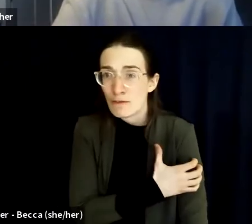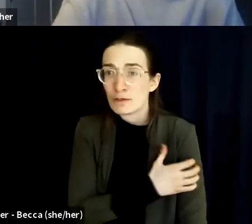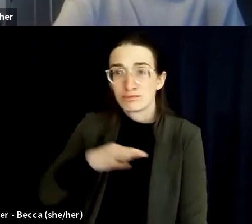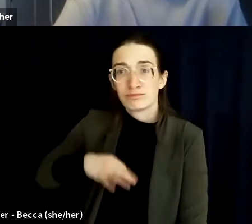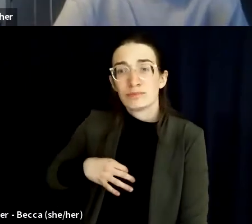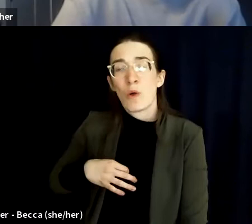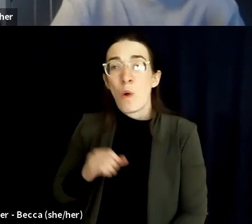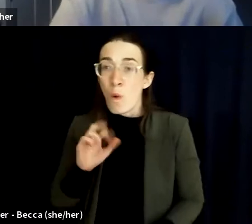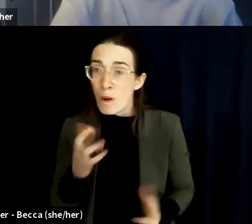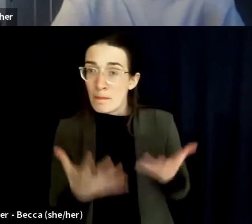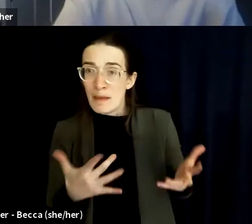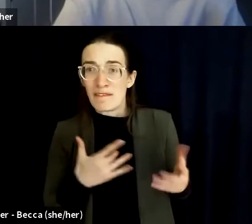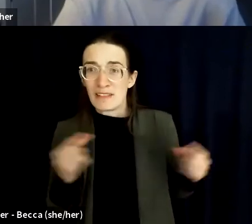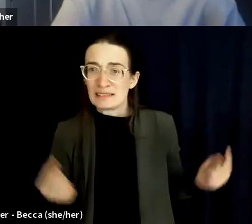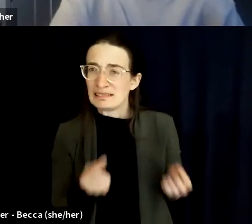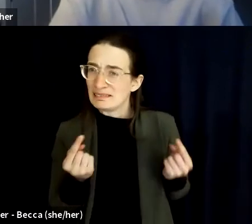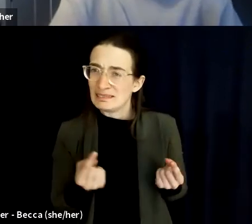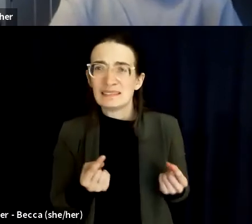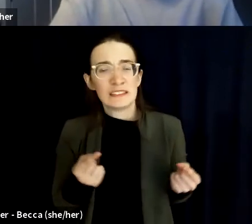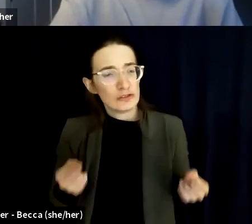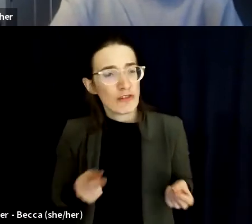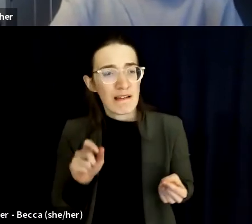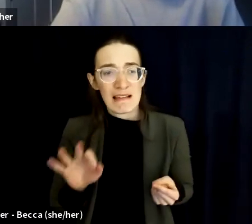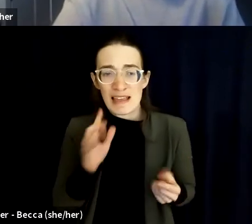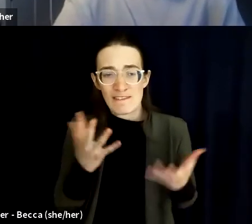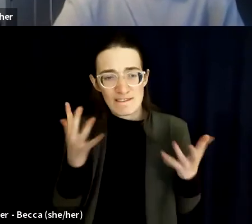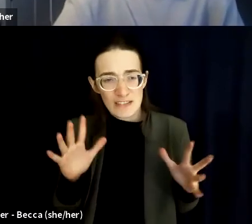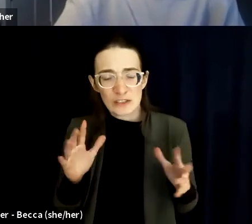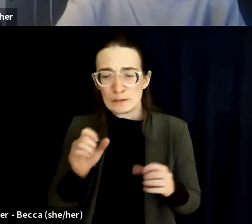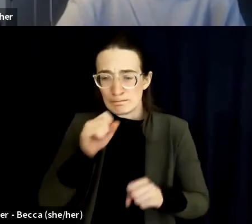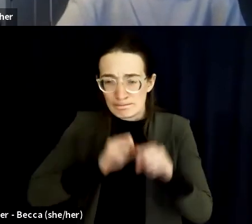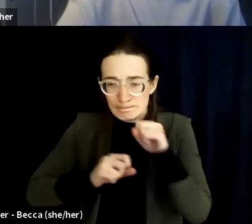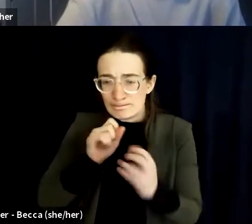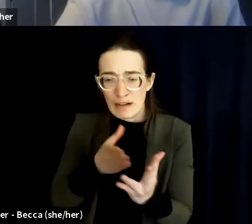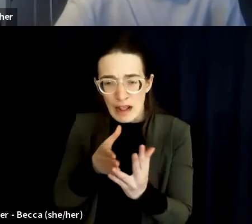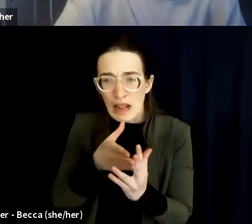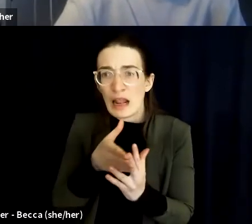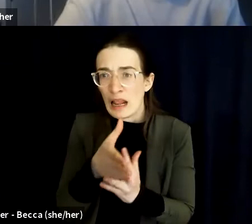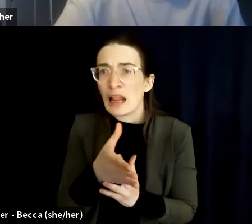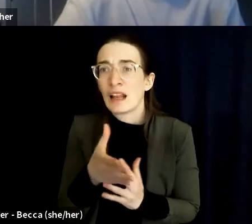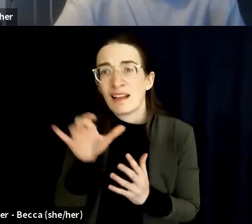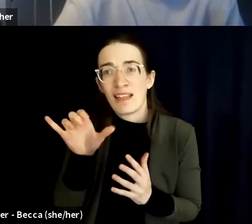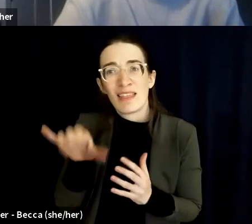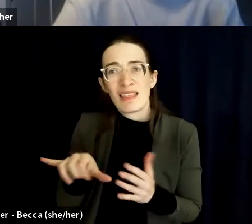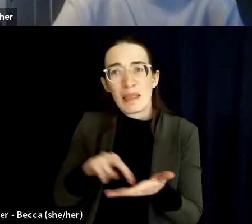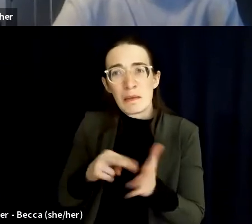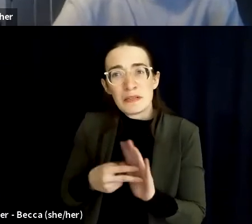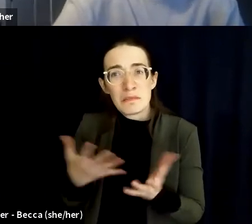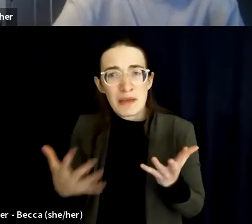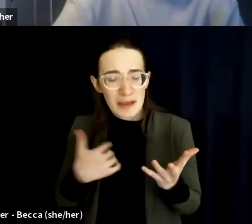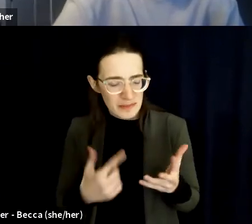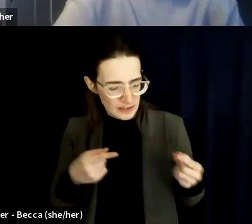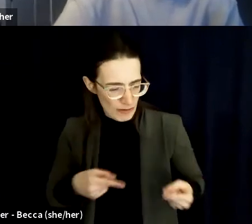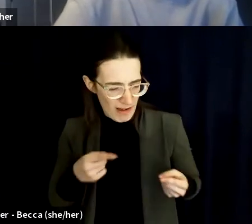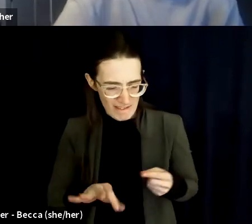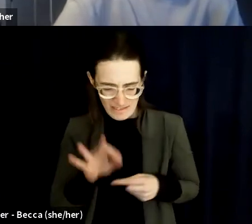it can be very difficult for people who have experienced a lot of adversity. And they might struggle with finding things that they are grateful for.